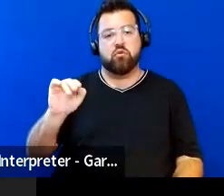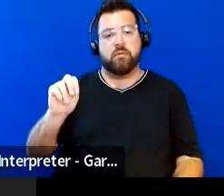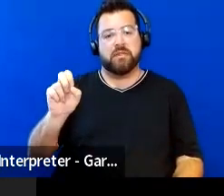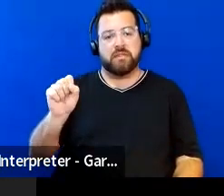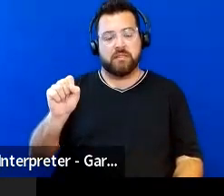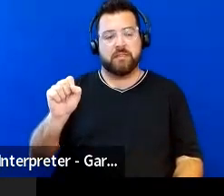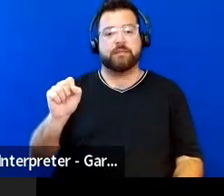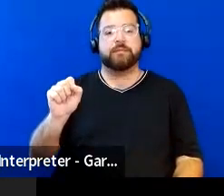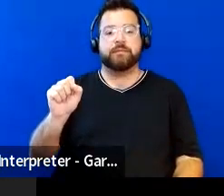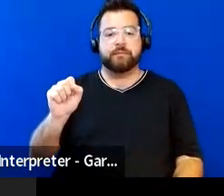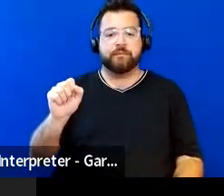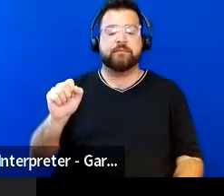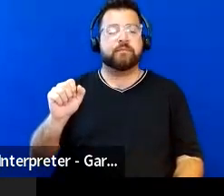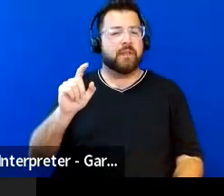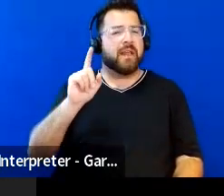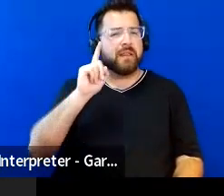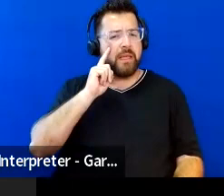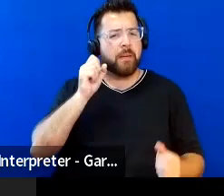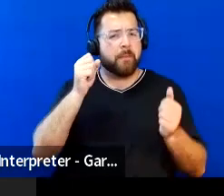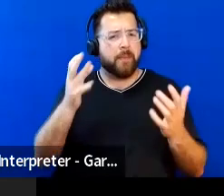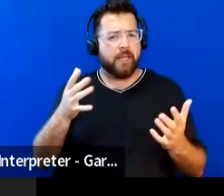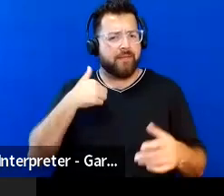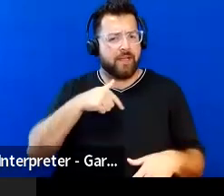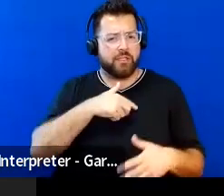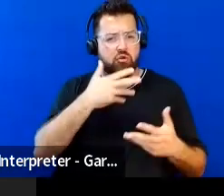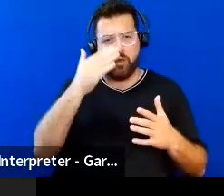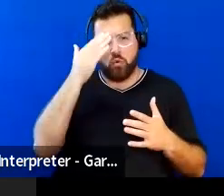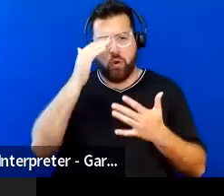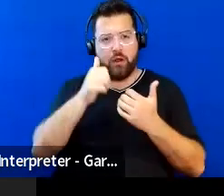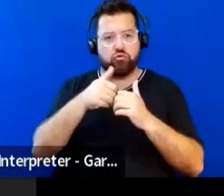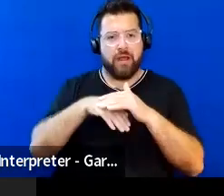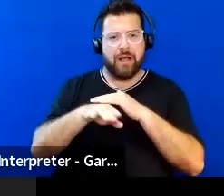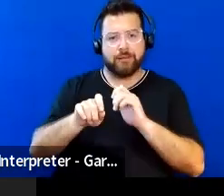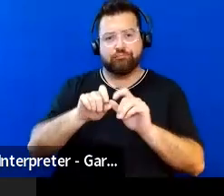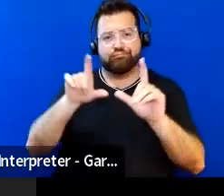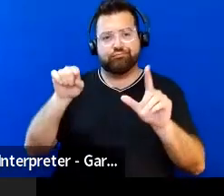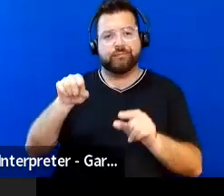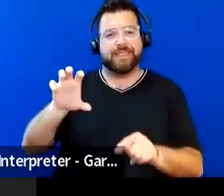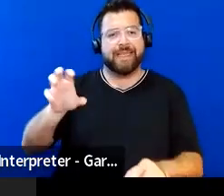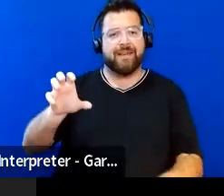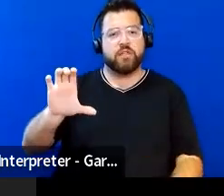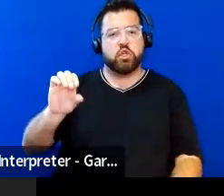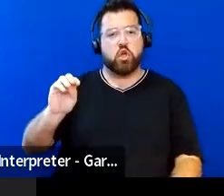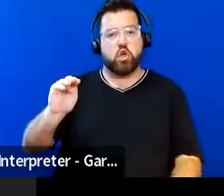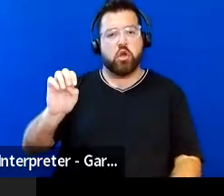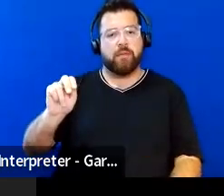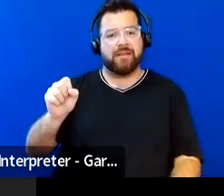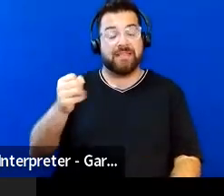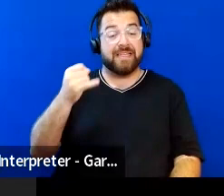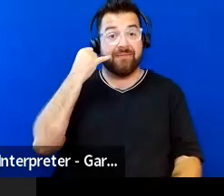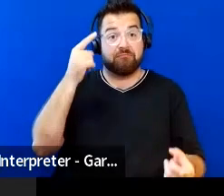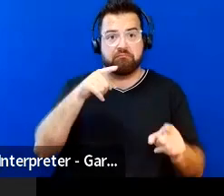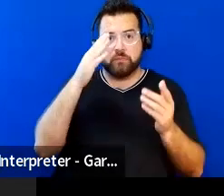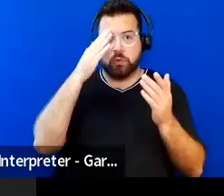probably a lot of us know how to get to Canvas Commons. If not, this link should take you